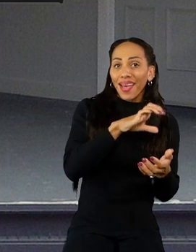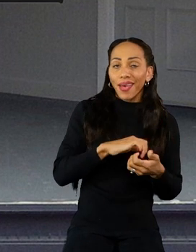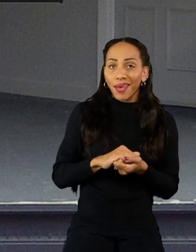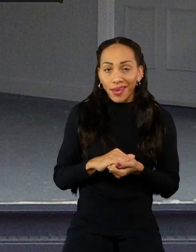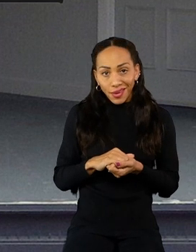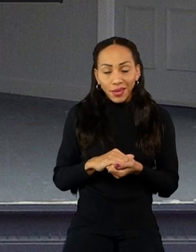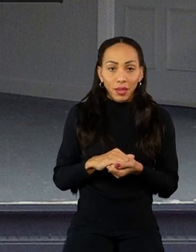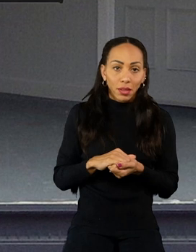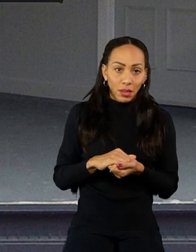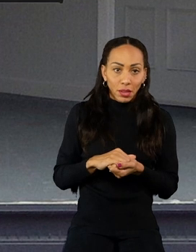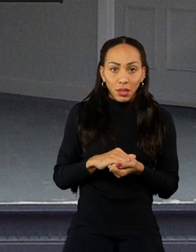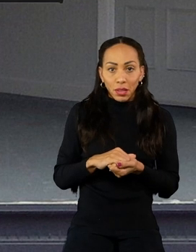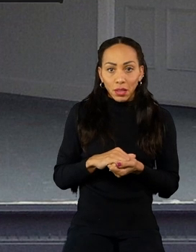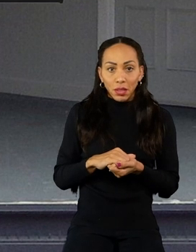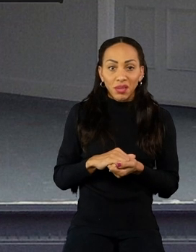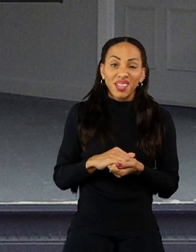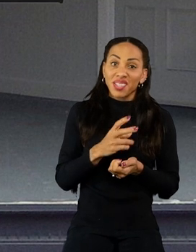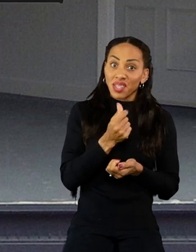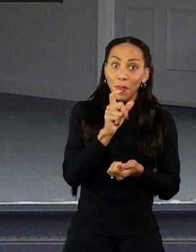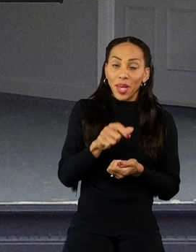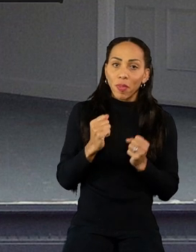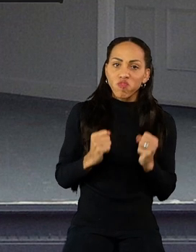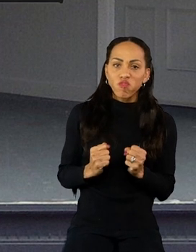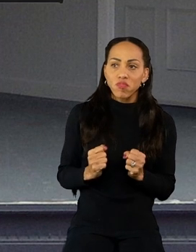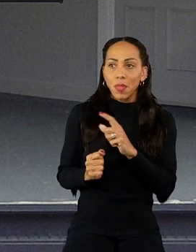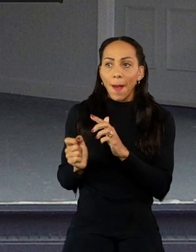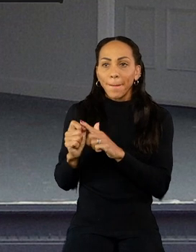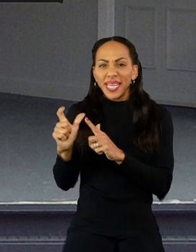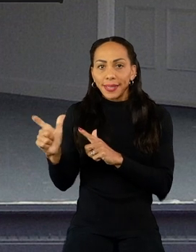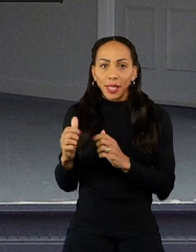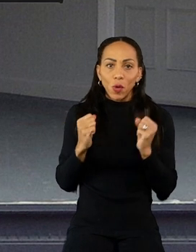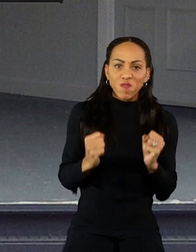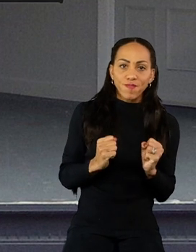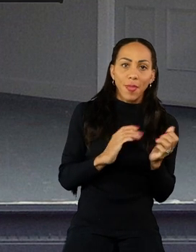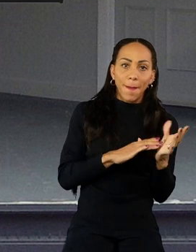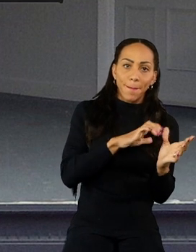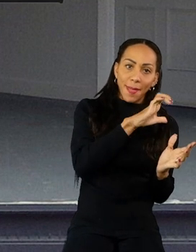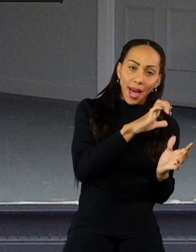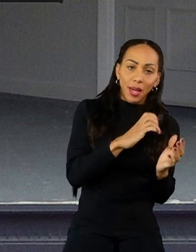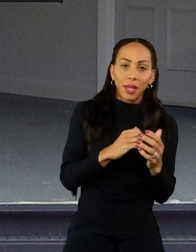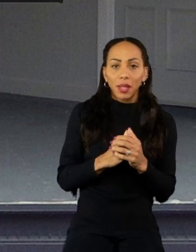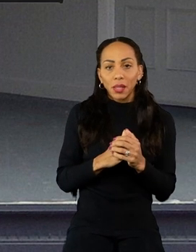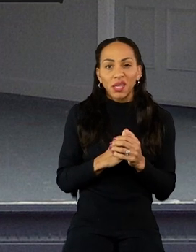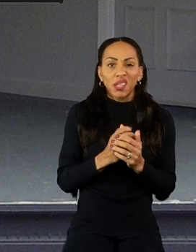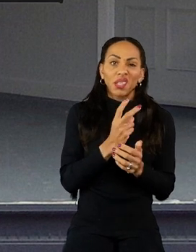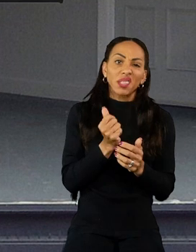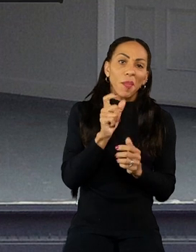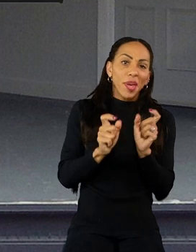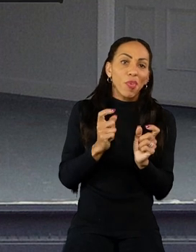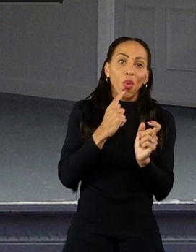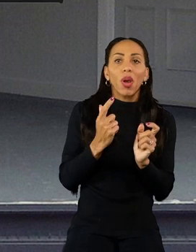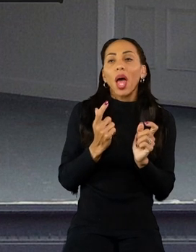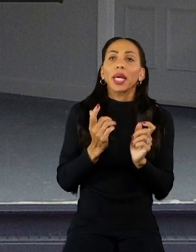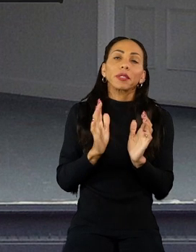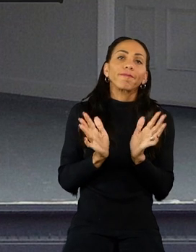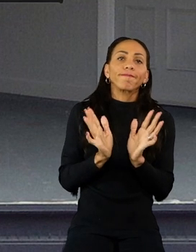It won't work on a Mac. Yeah. But some people are very. They're either one or the other. They're not very keen to move. Where some